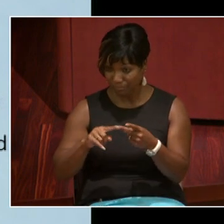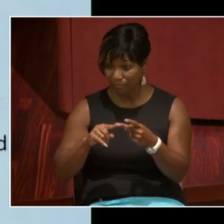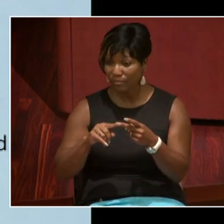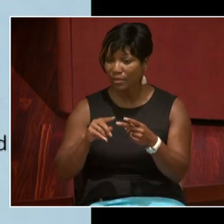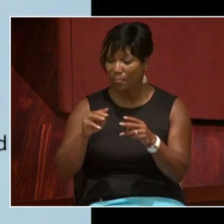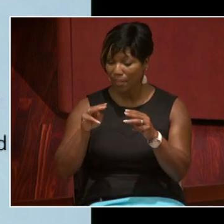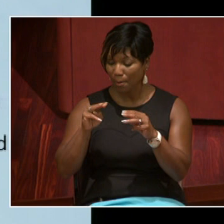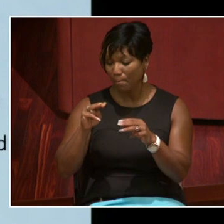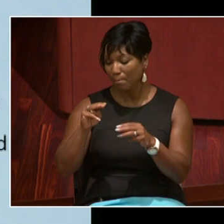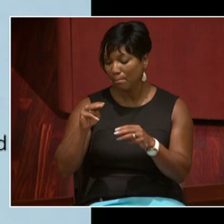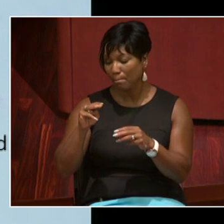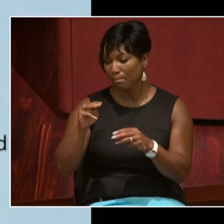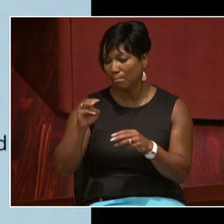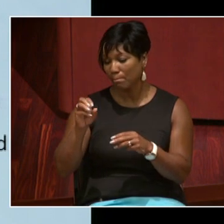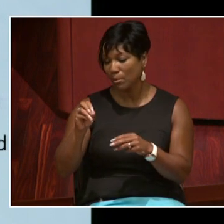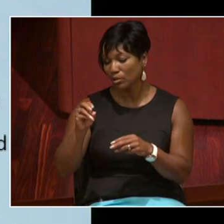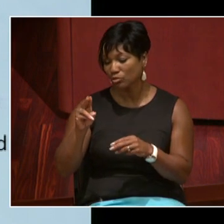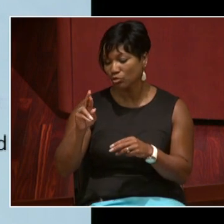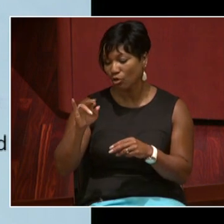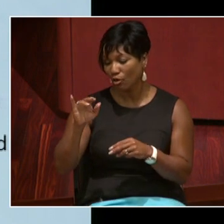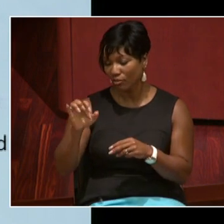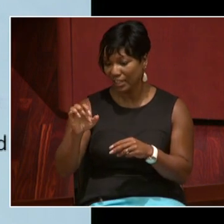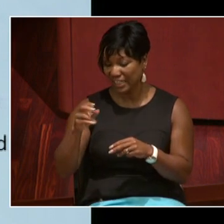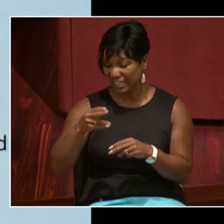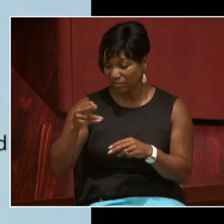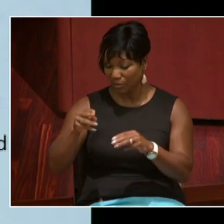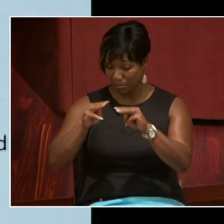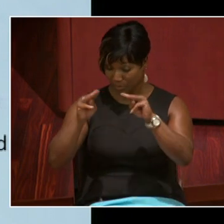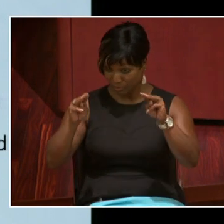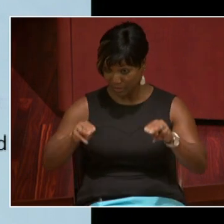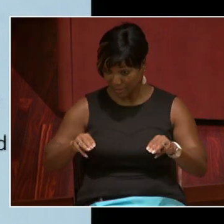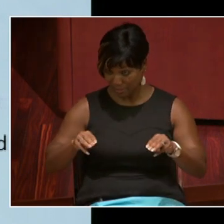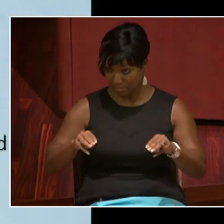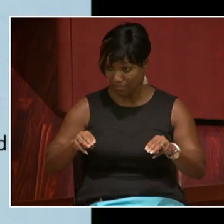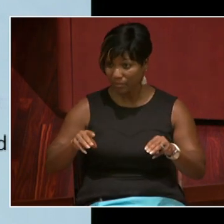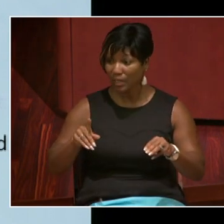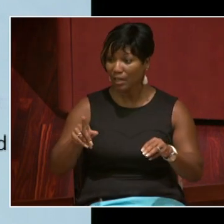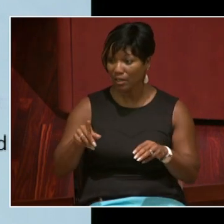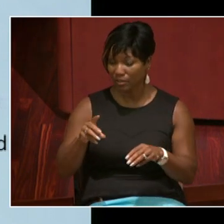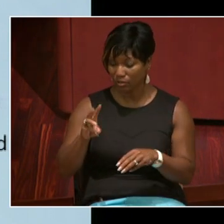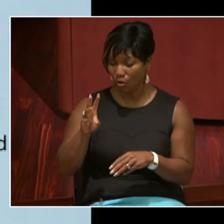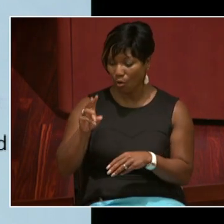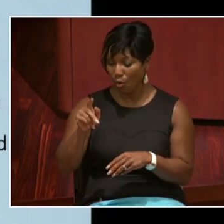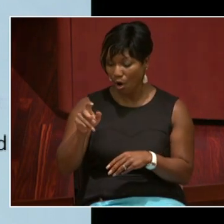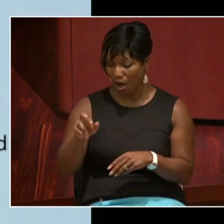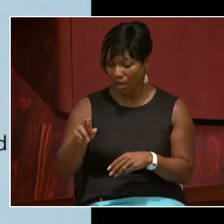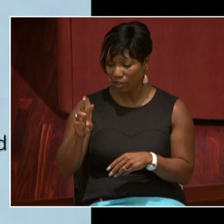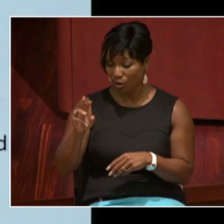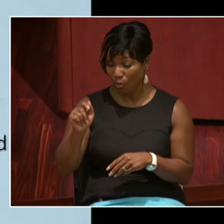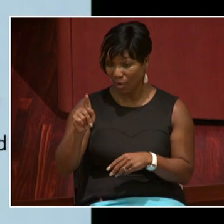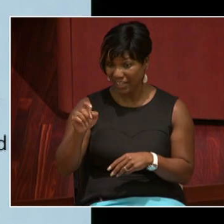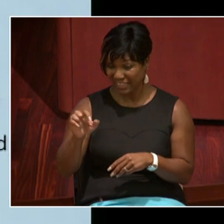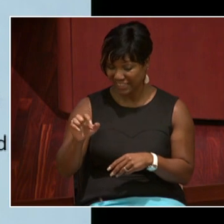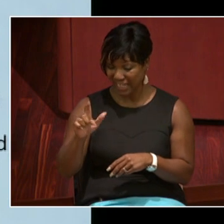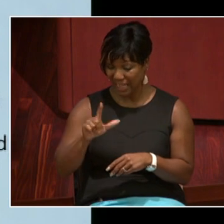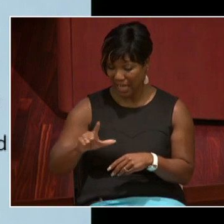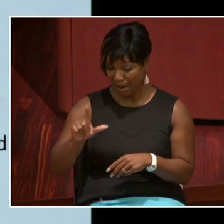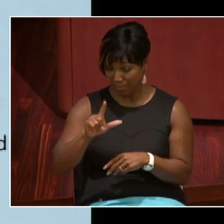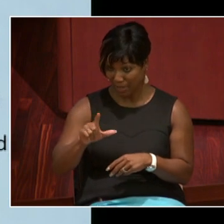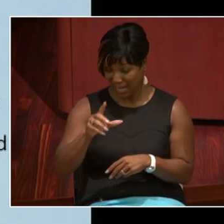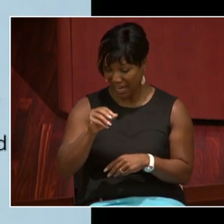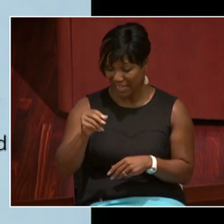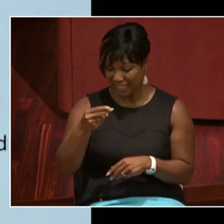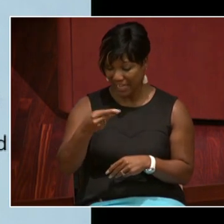Museum, the Herman T. Pott National Inland Waterways Library, and the Harry S. Truman